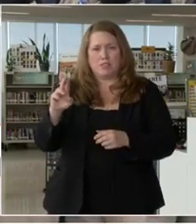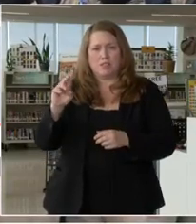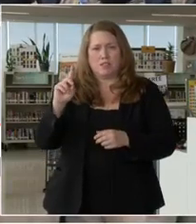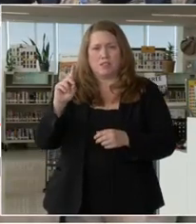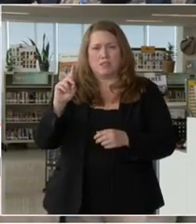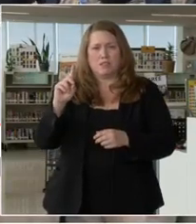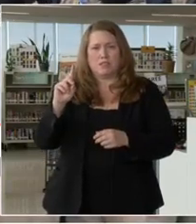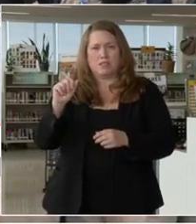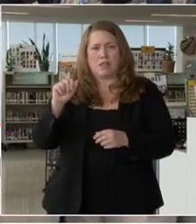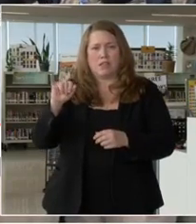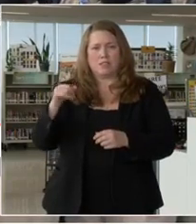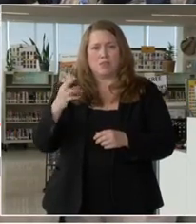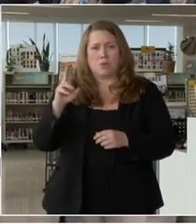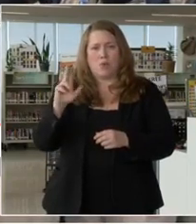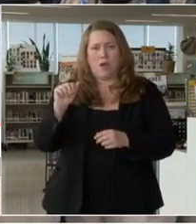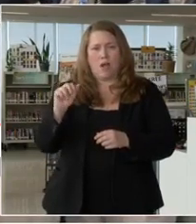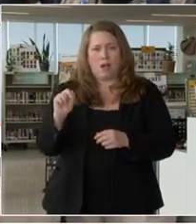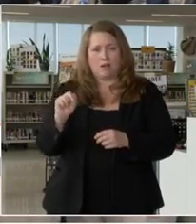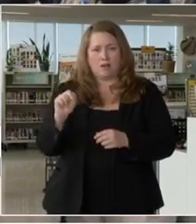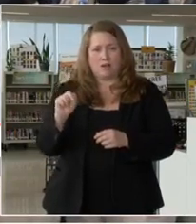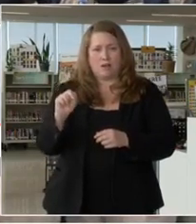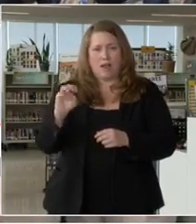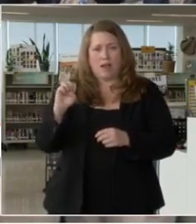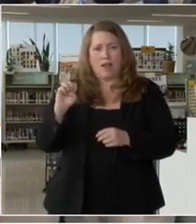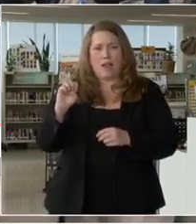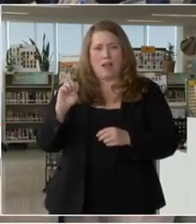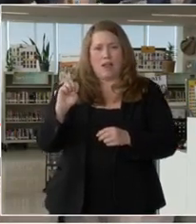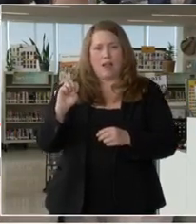Cunningham. Dwan,